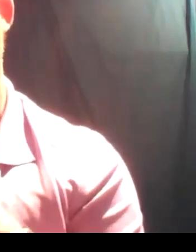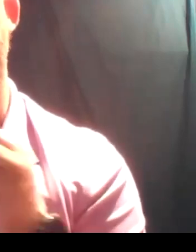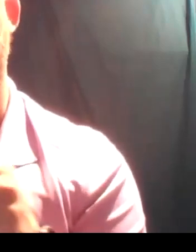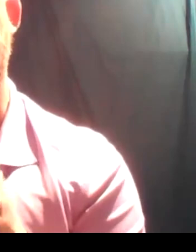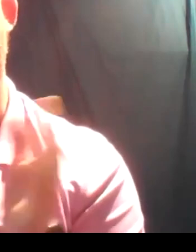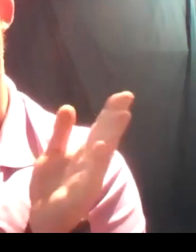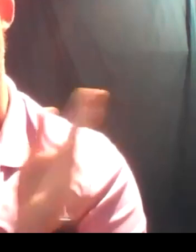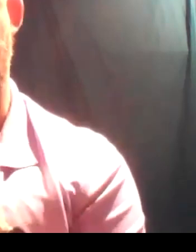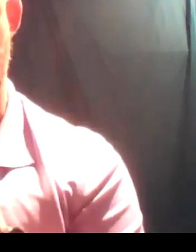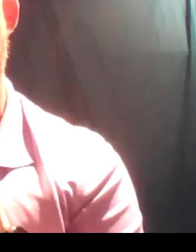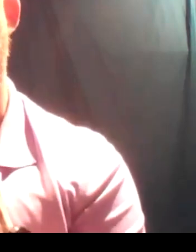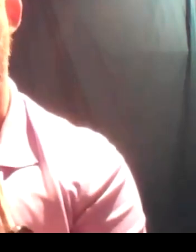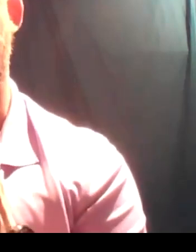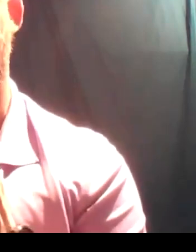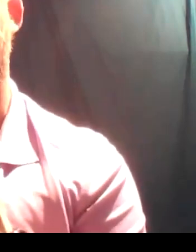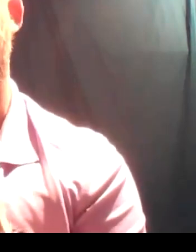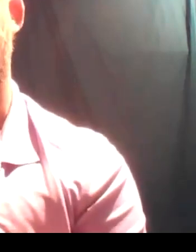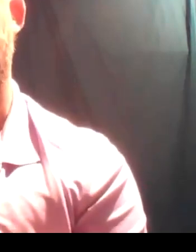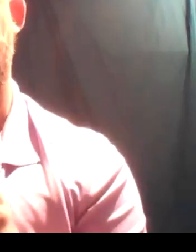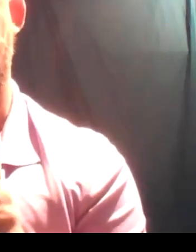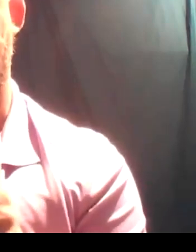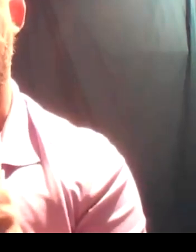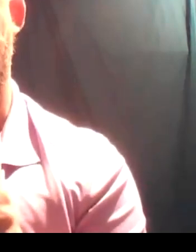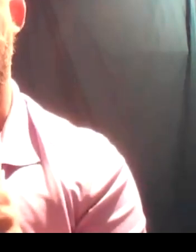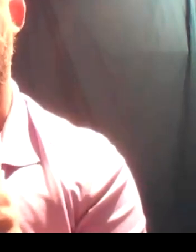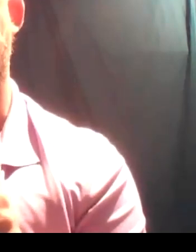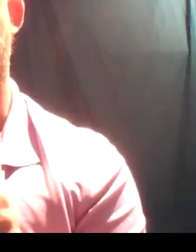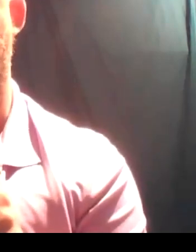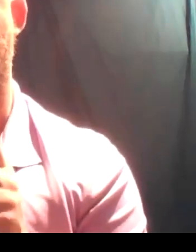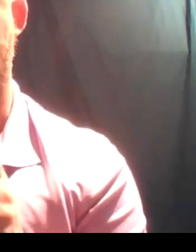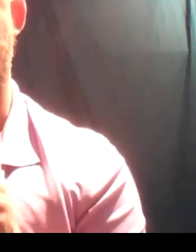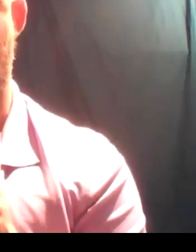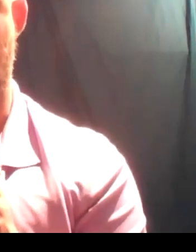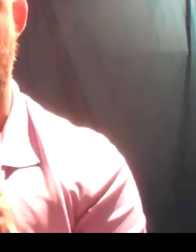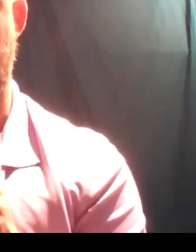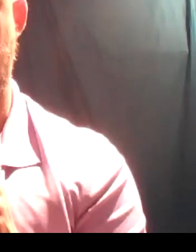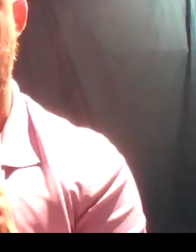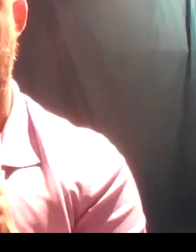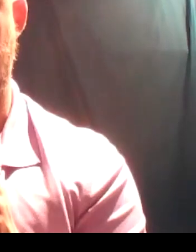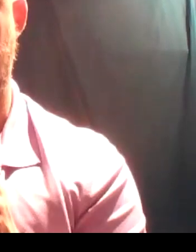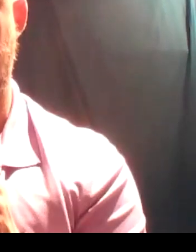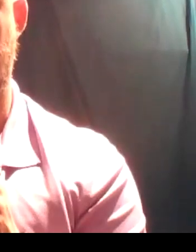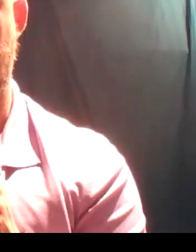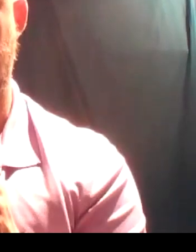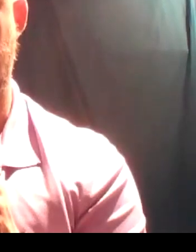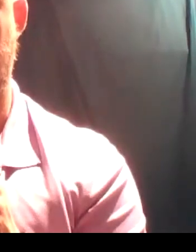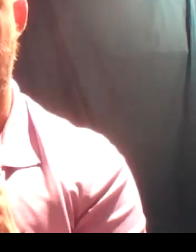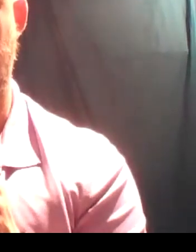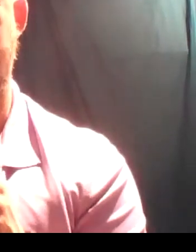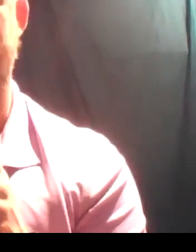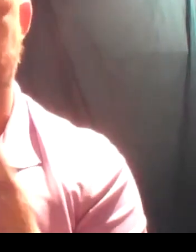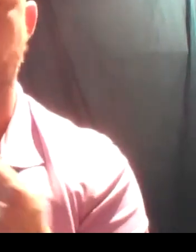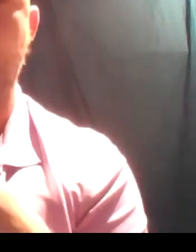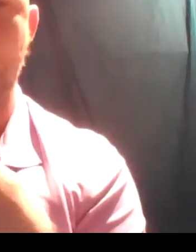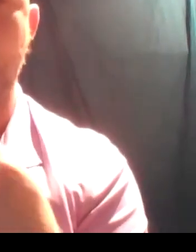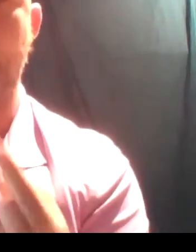plan that Kim McCoy-Wade spoke of, because we, for a while now,